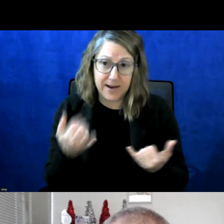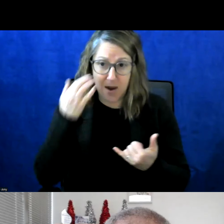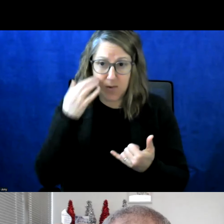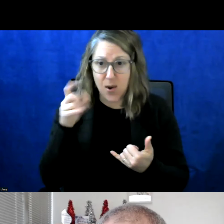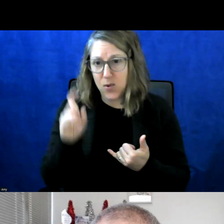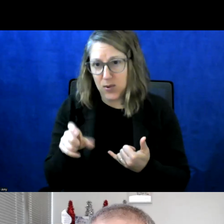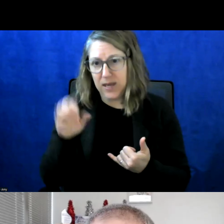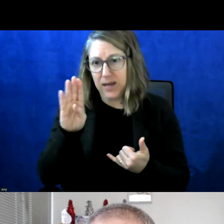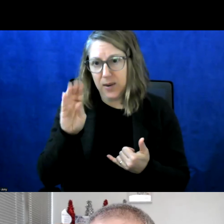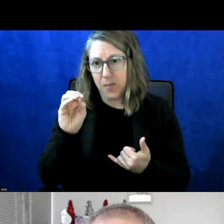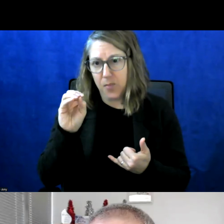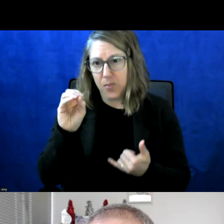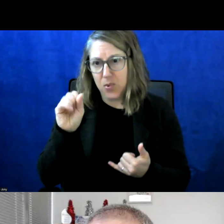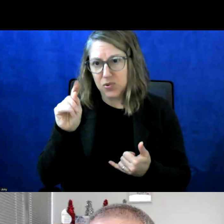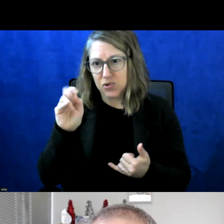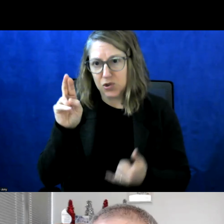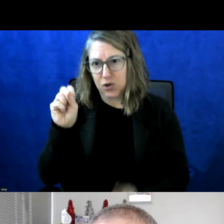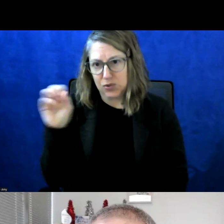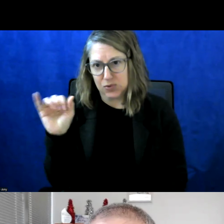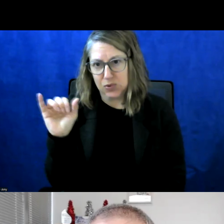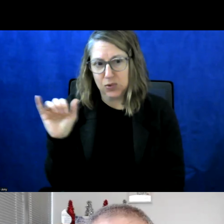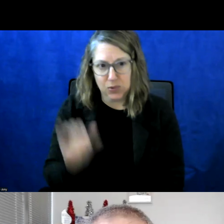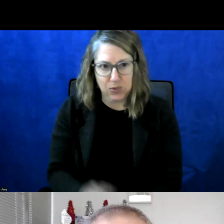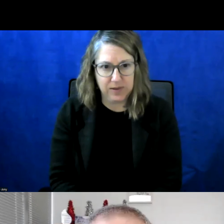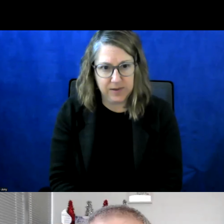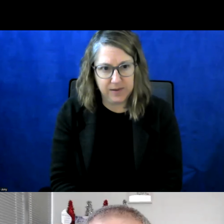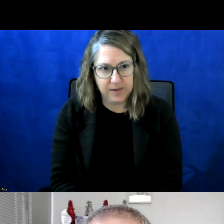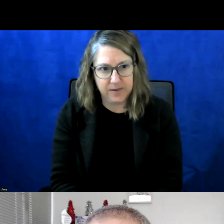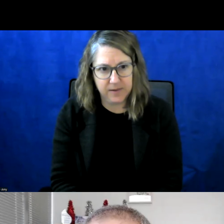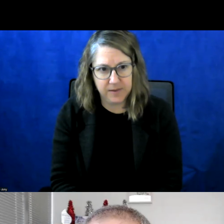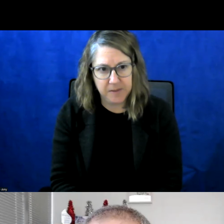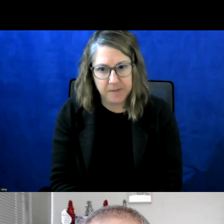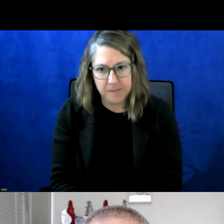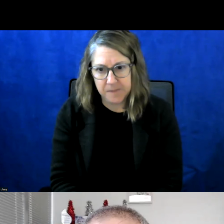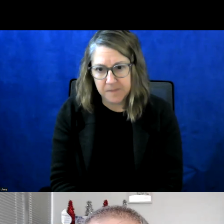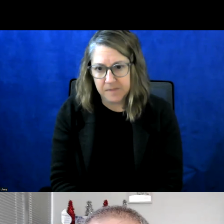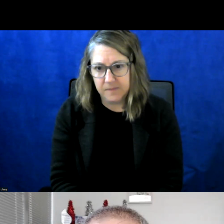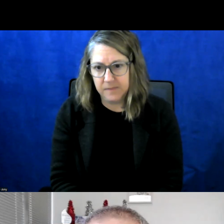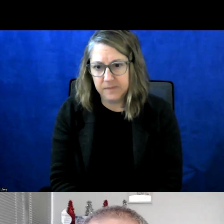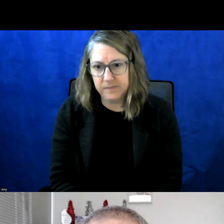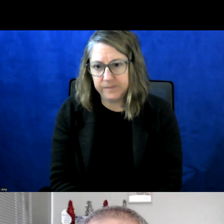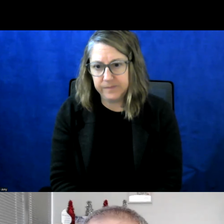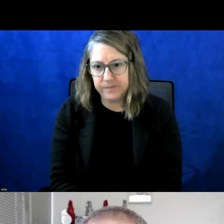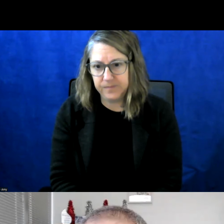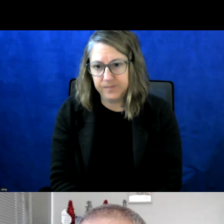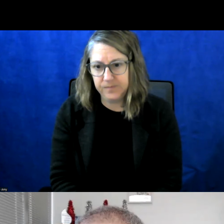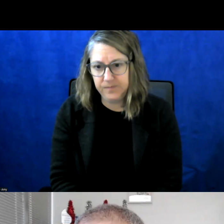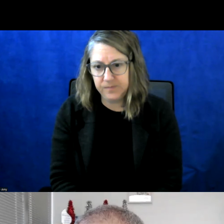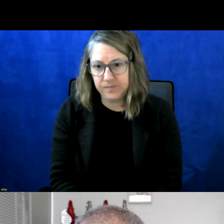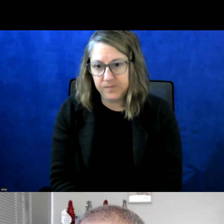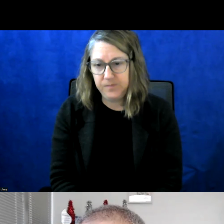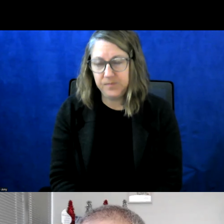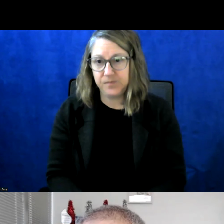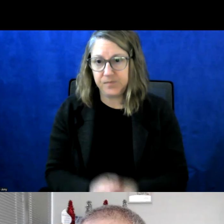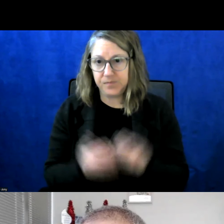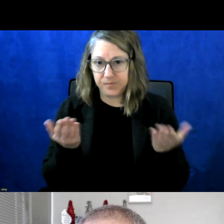need boosters. And so when you look at boosters, it's going to go down. So here is now looking at the data of being up to